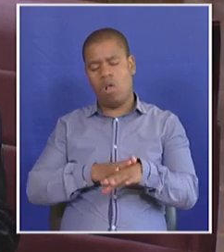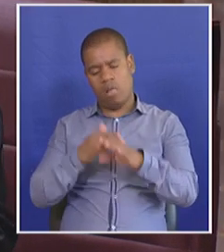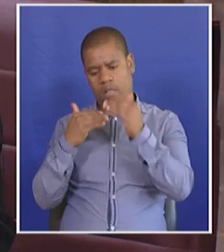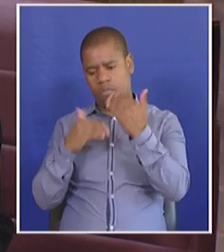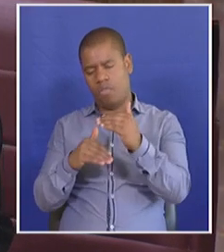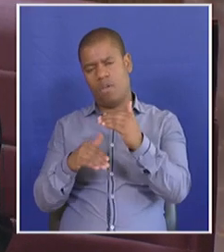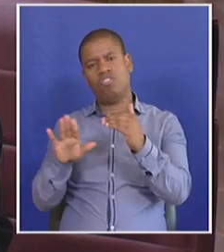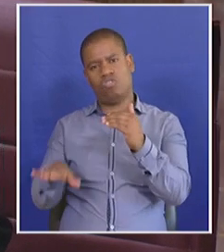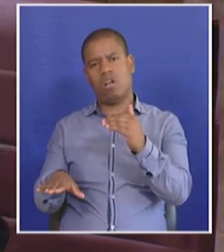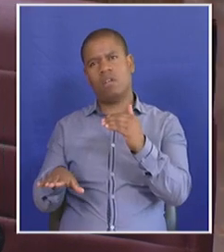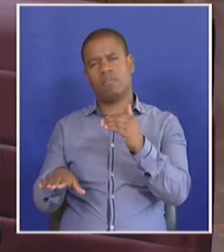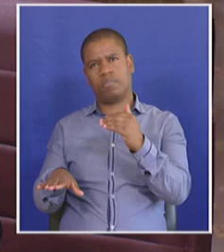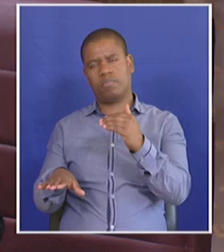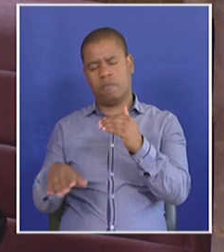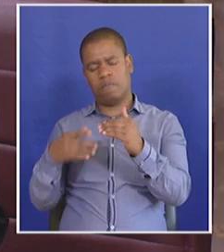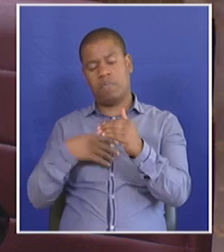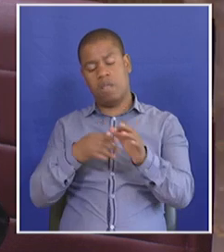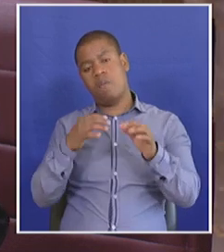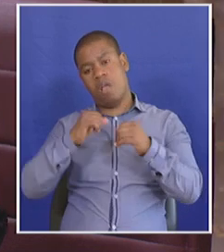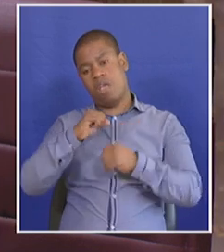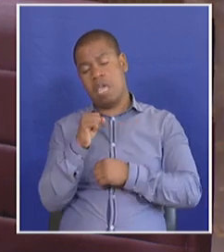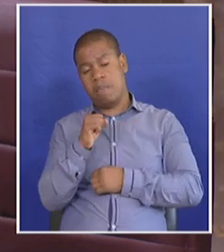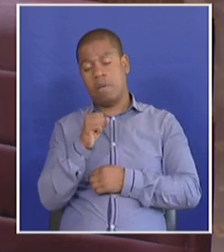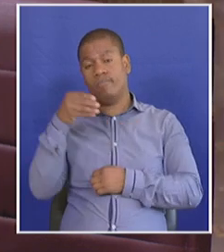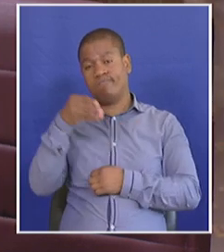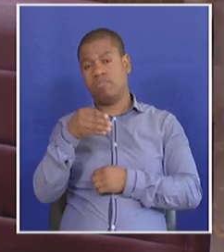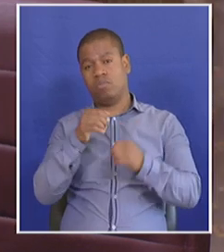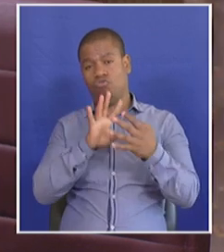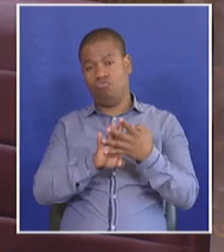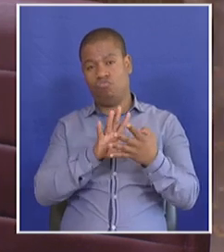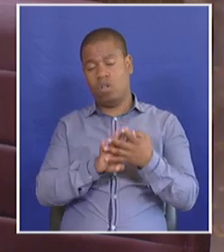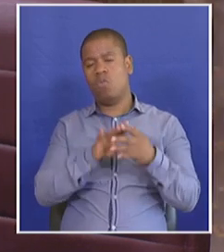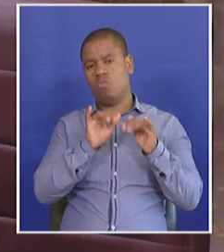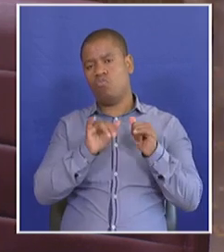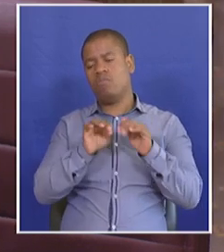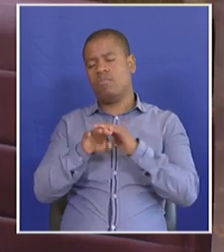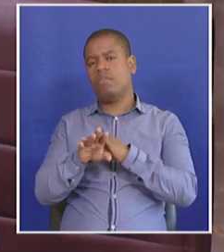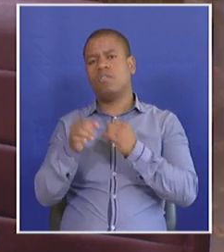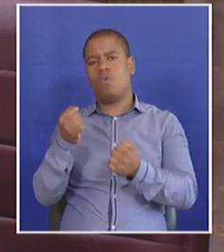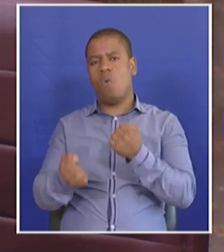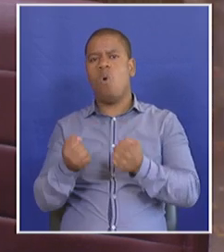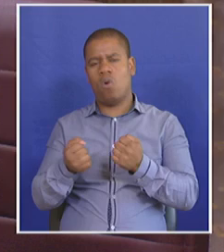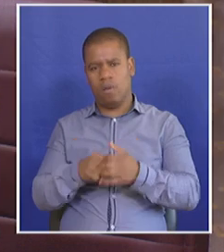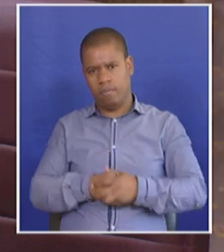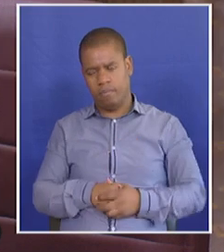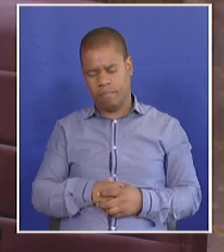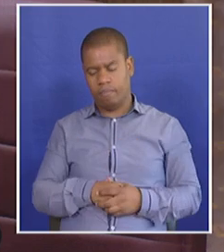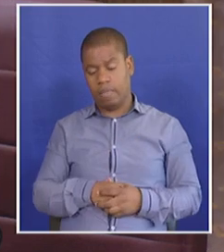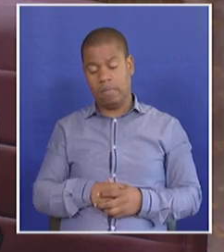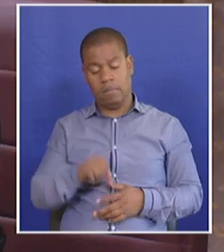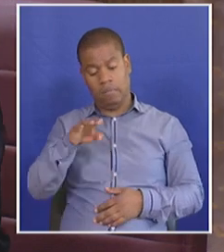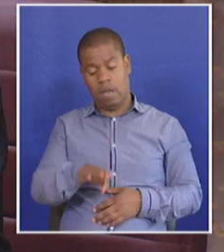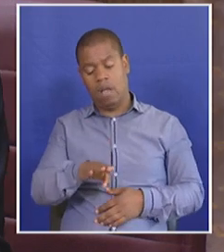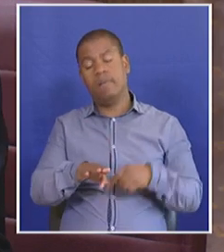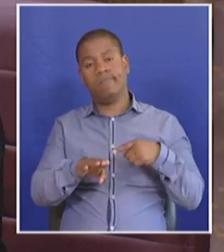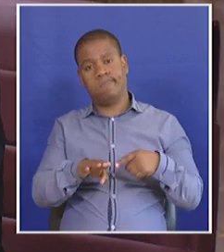a child can be held in custody awaiting trial. As far as possible, the child is to